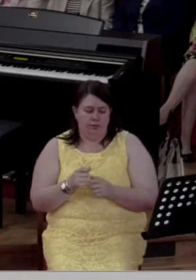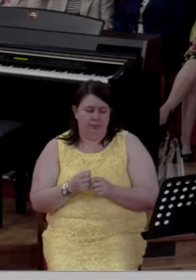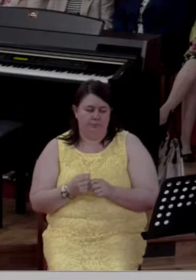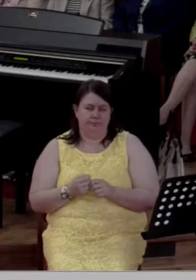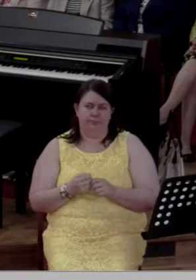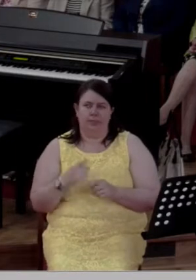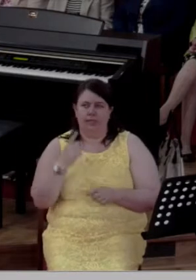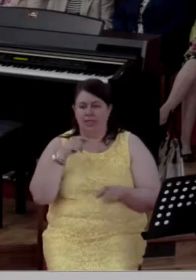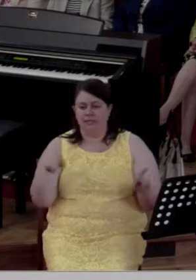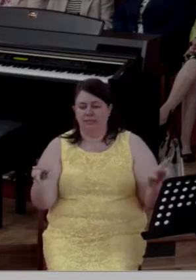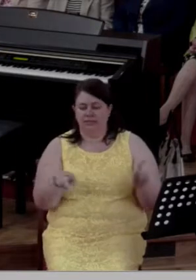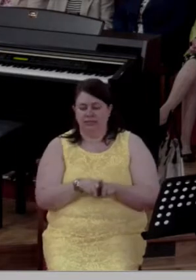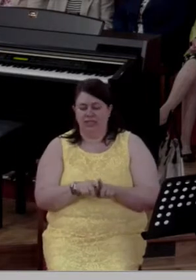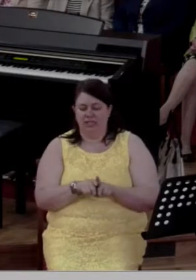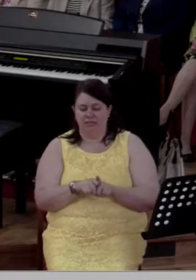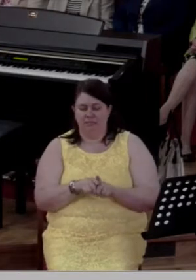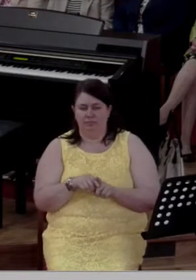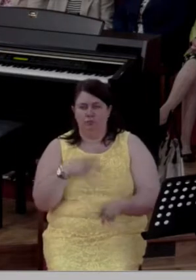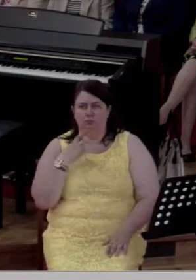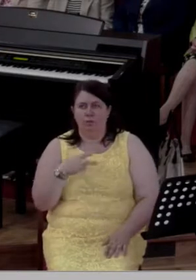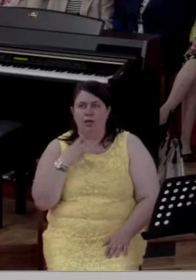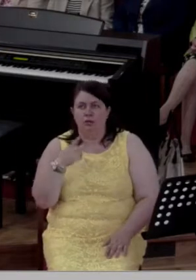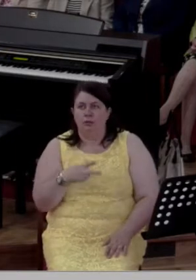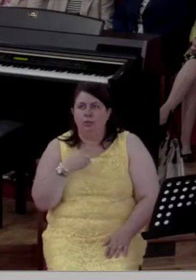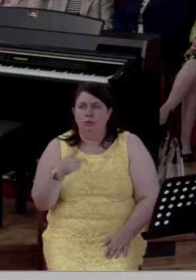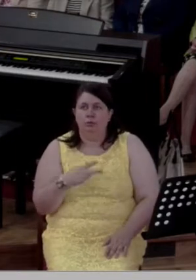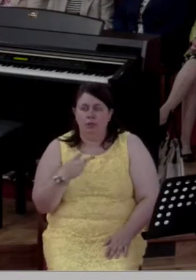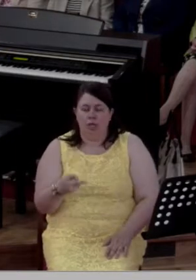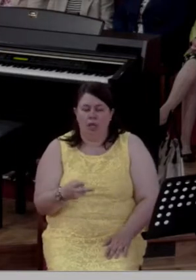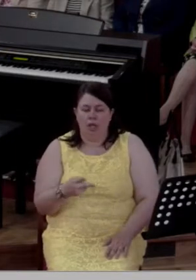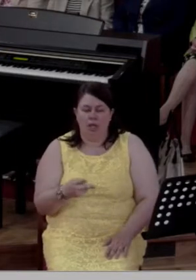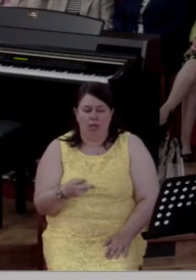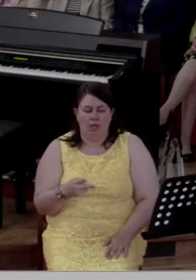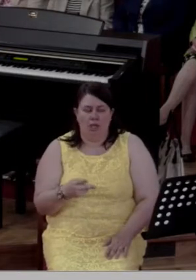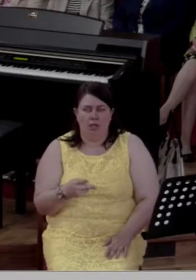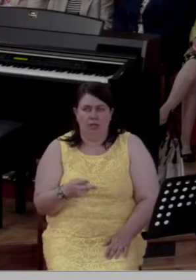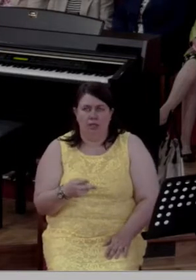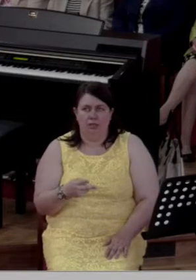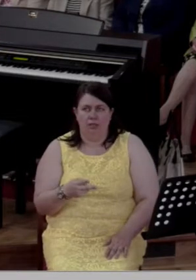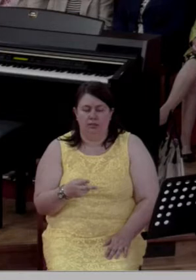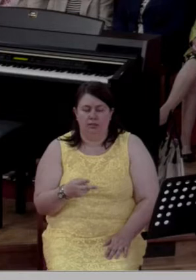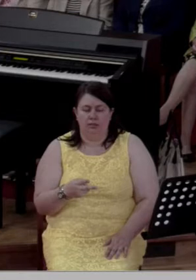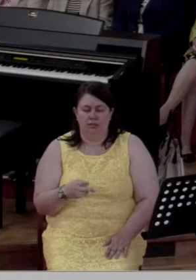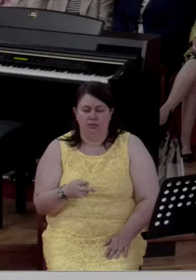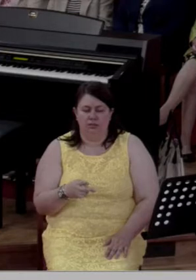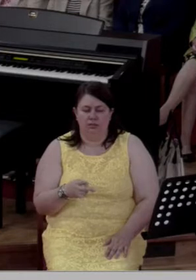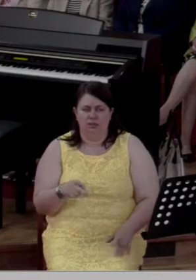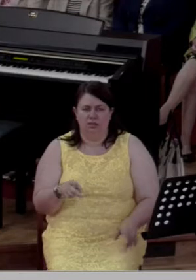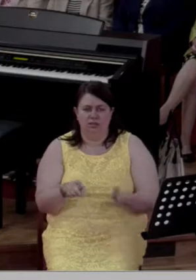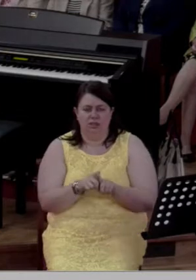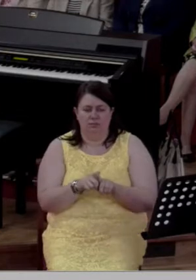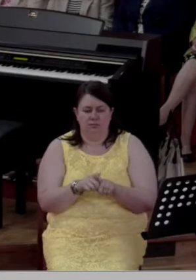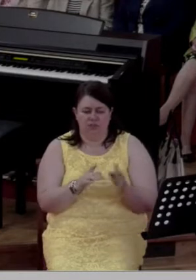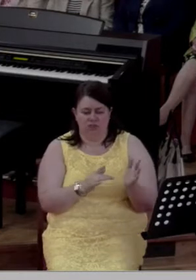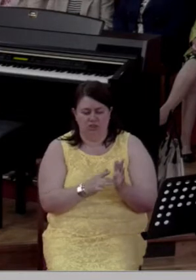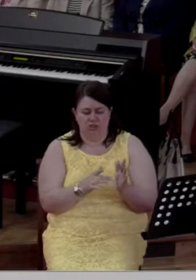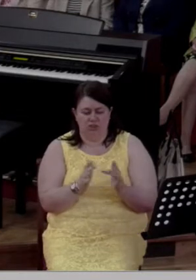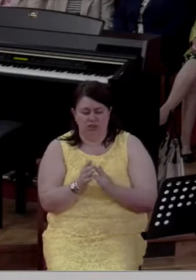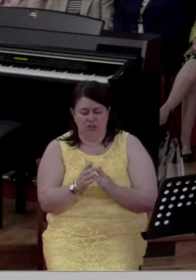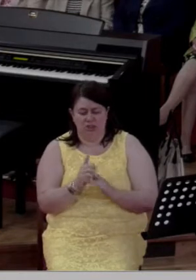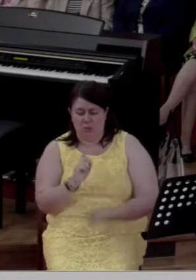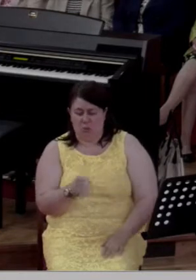like a trite way that's repetition along the lines of what Jesus actually